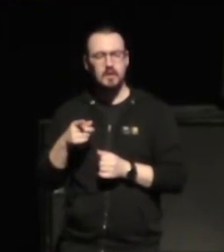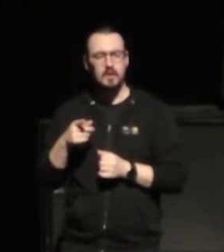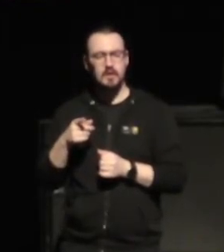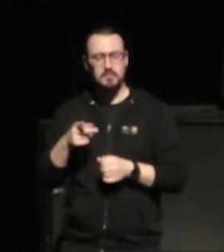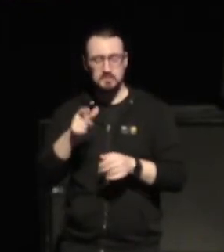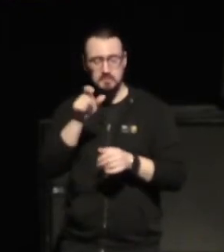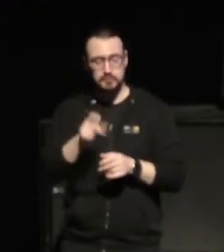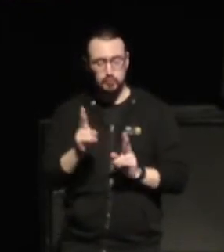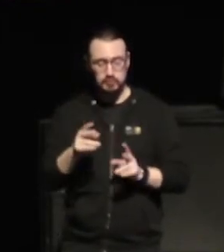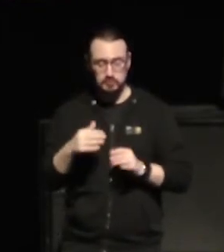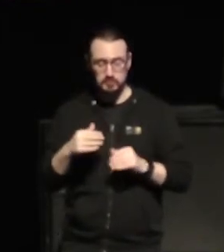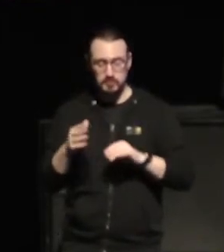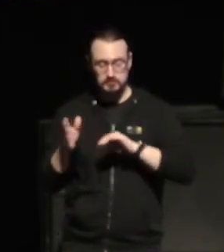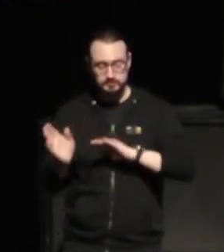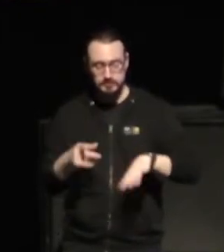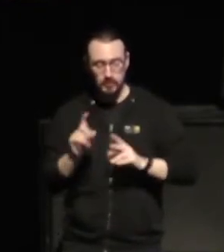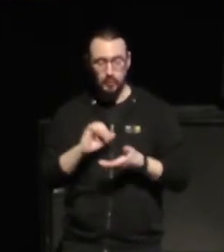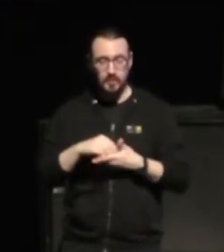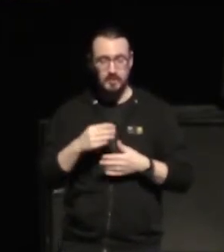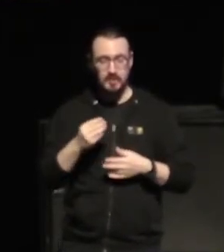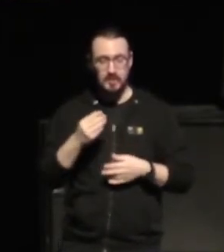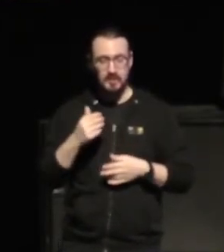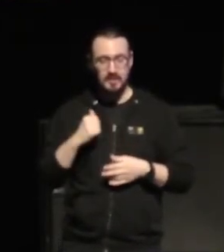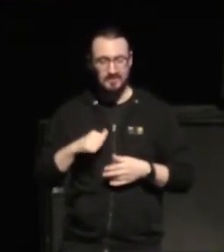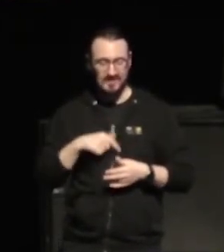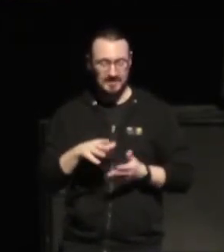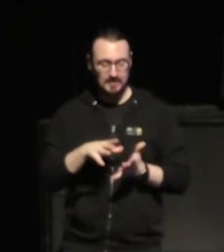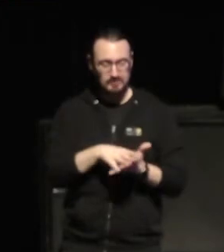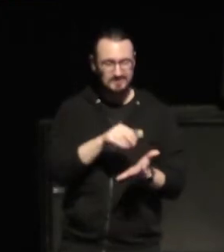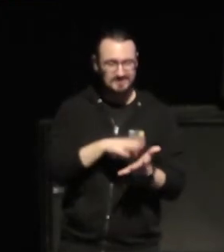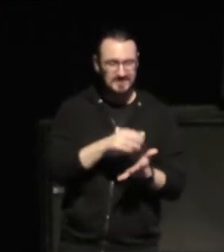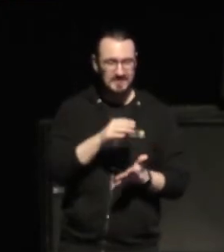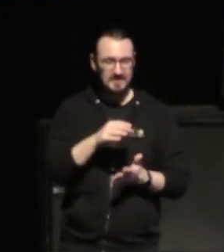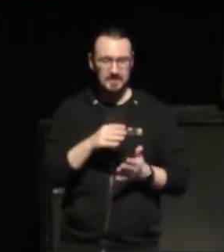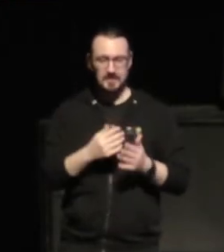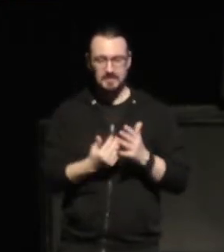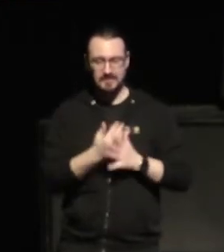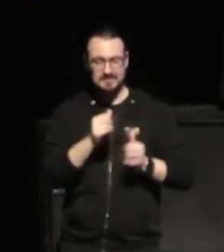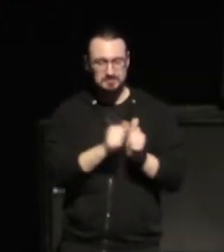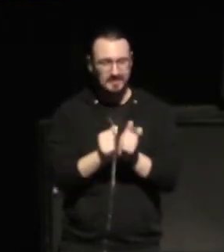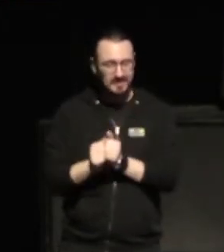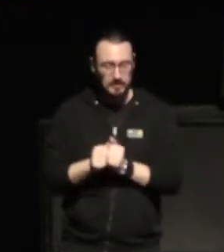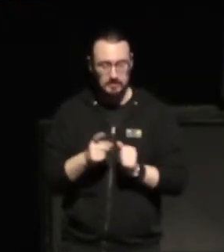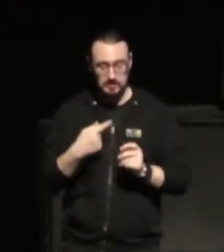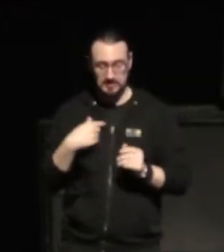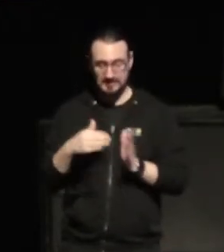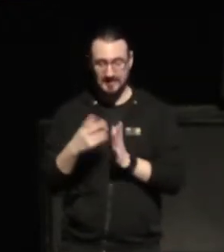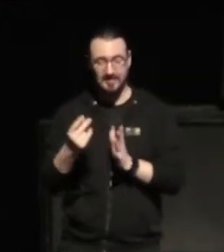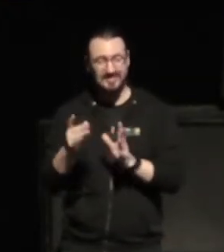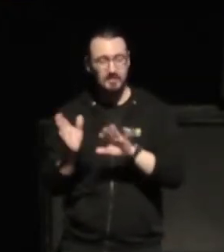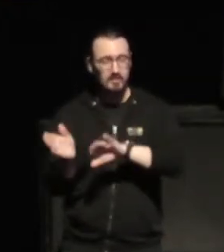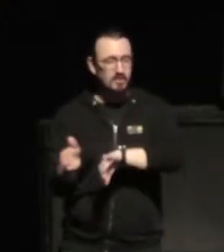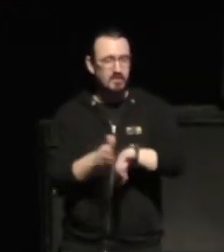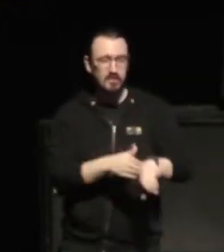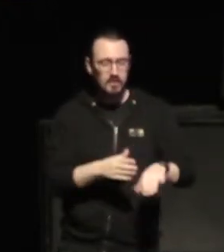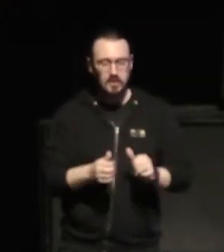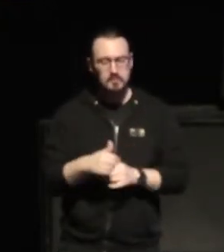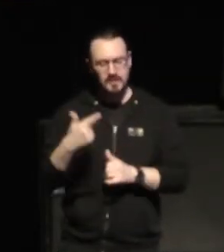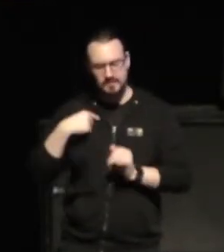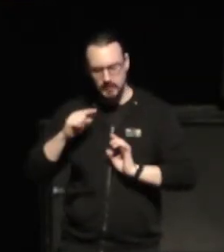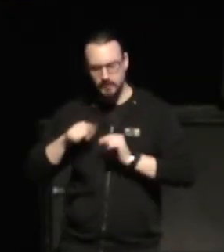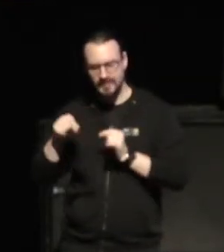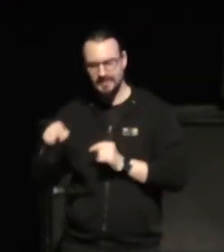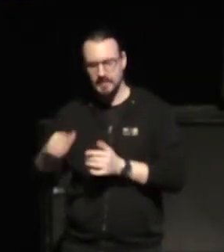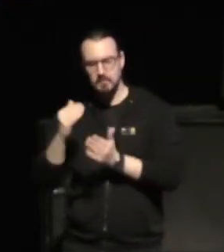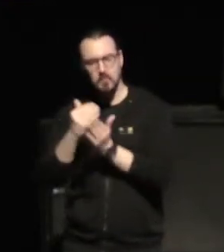person that's going to produce, and they use the fertilizer because it will annihilate and something else. So yeah, we are